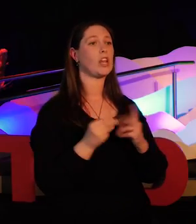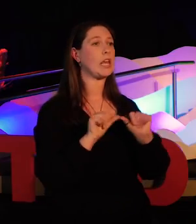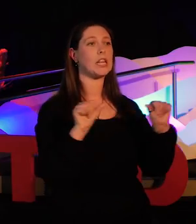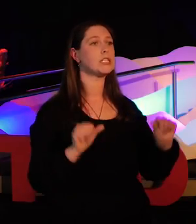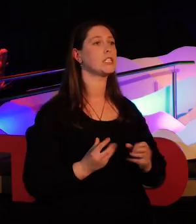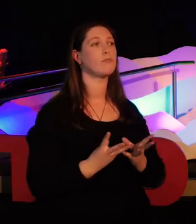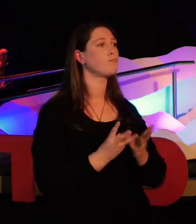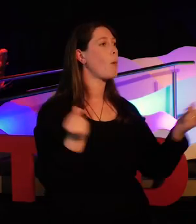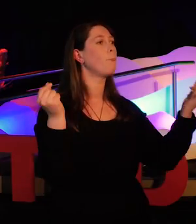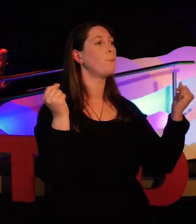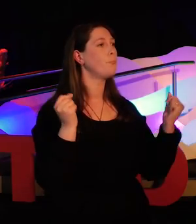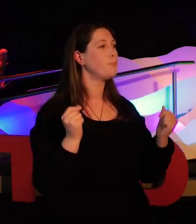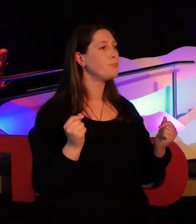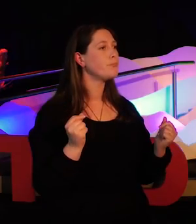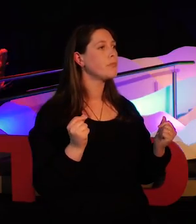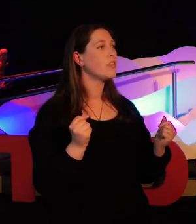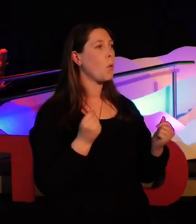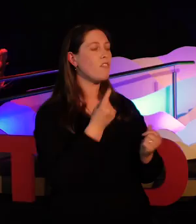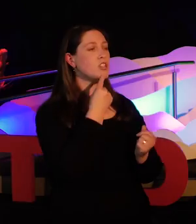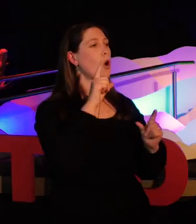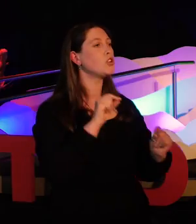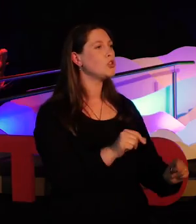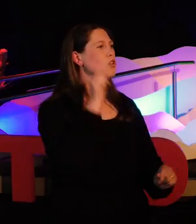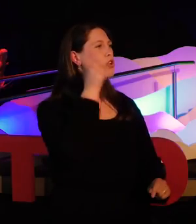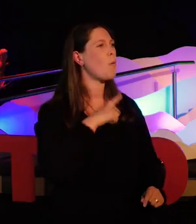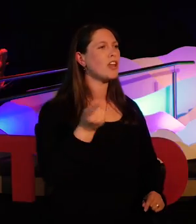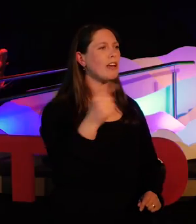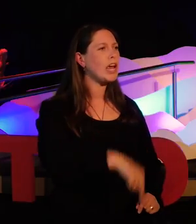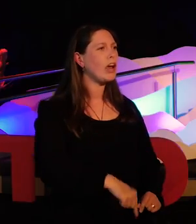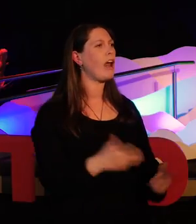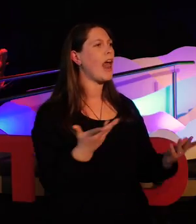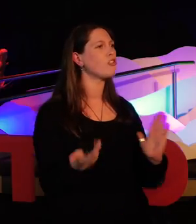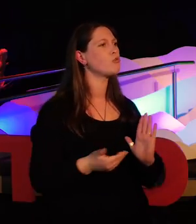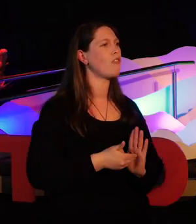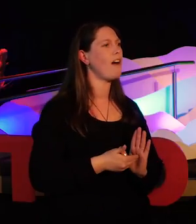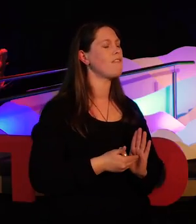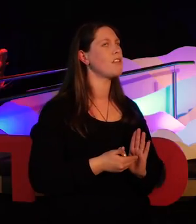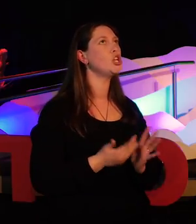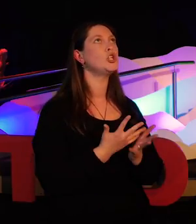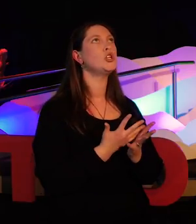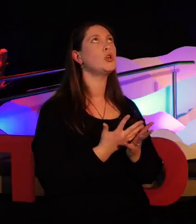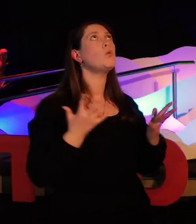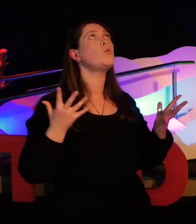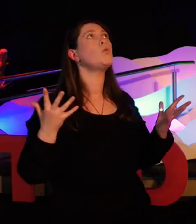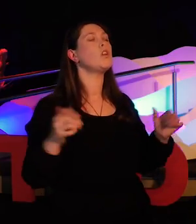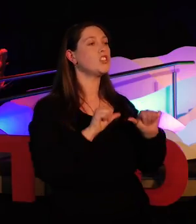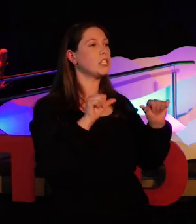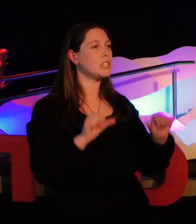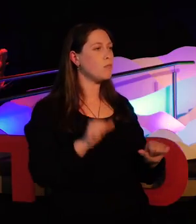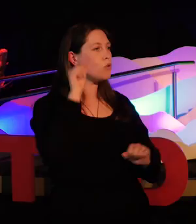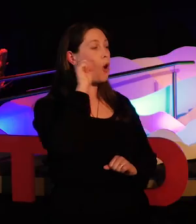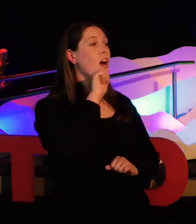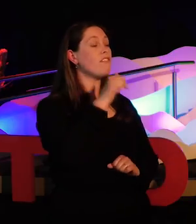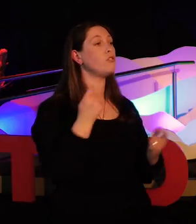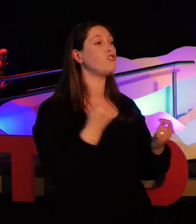out our system. We've been briefed, you know why you're here and how you got here. There's a whole system, and change any of